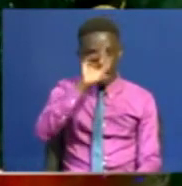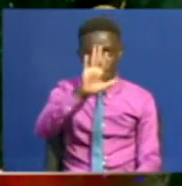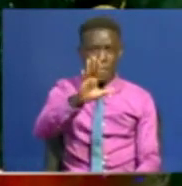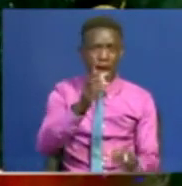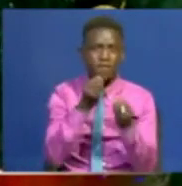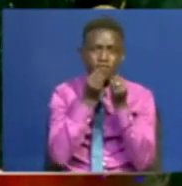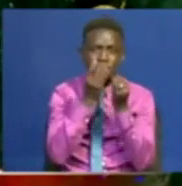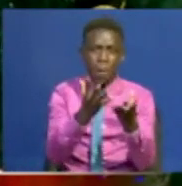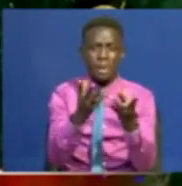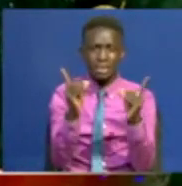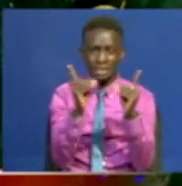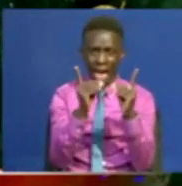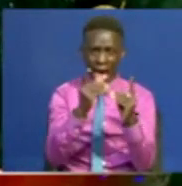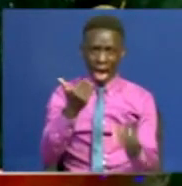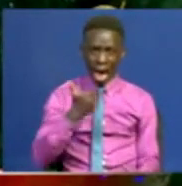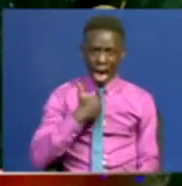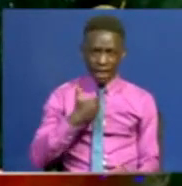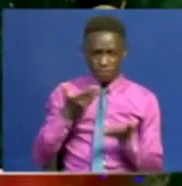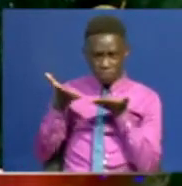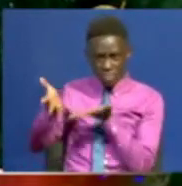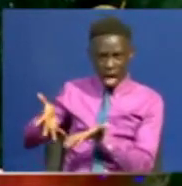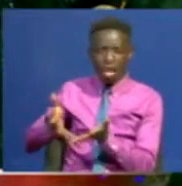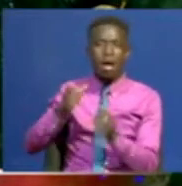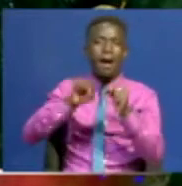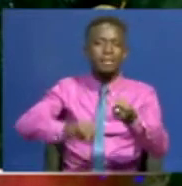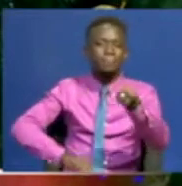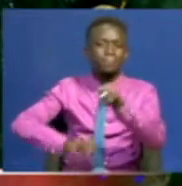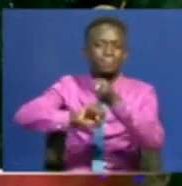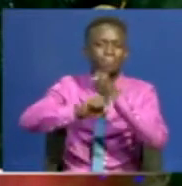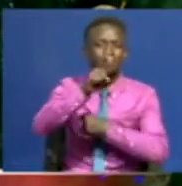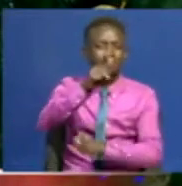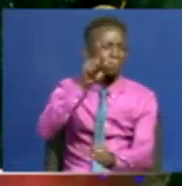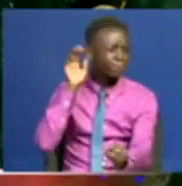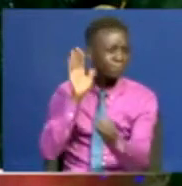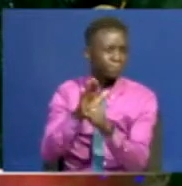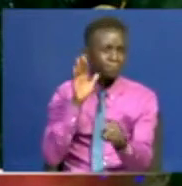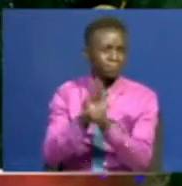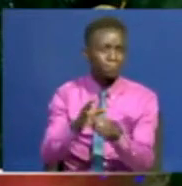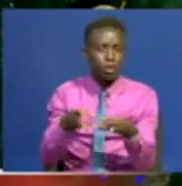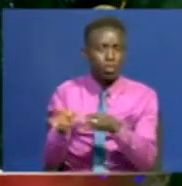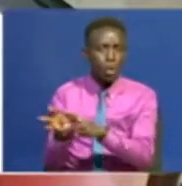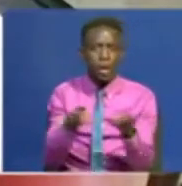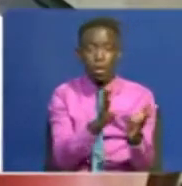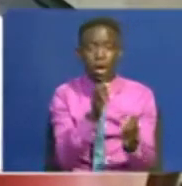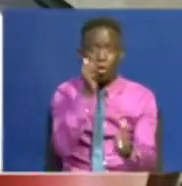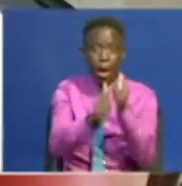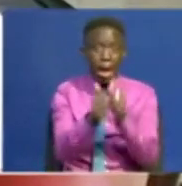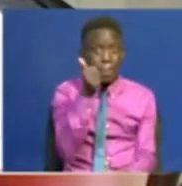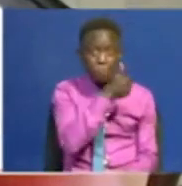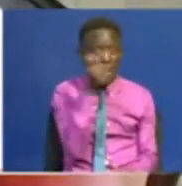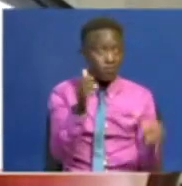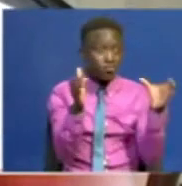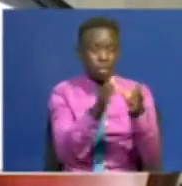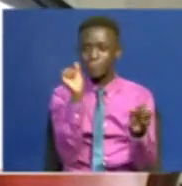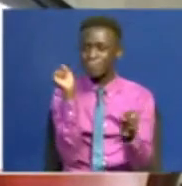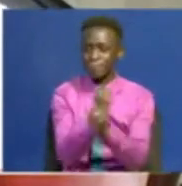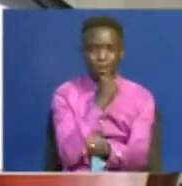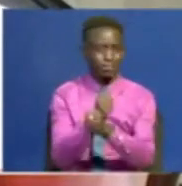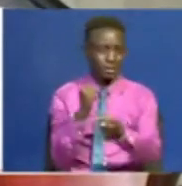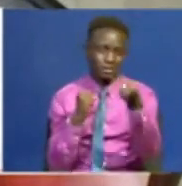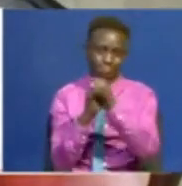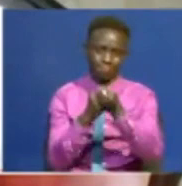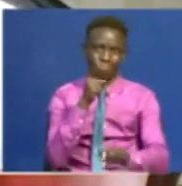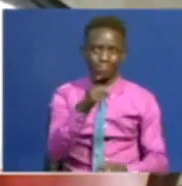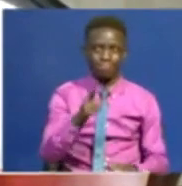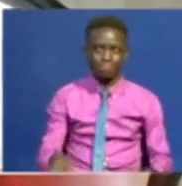they can support you in so many ways that the private sector cannot support you. There's so much stigma, and I think I'm calling